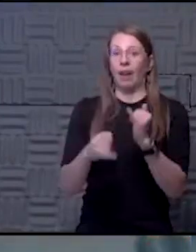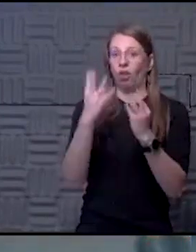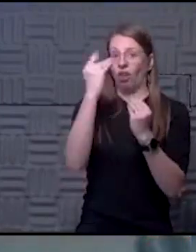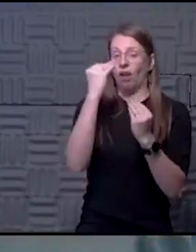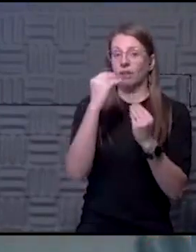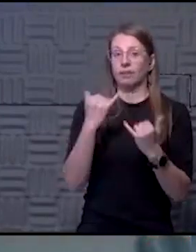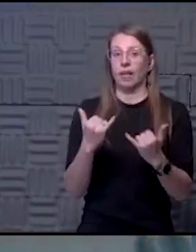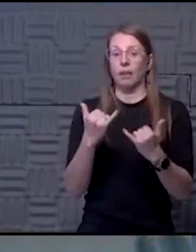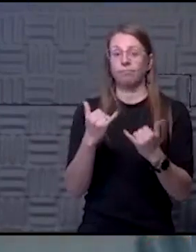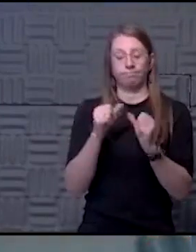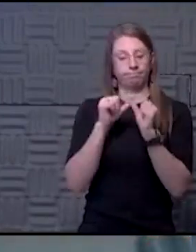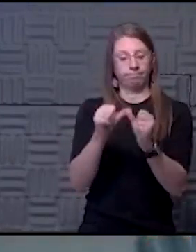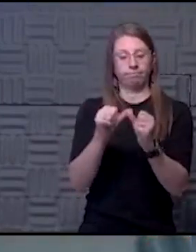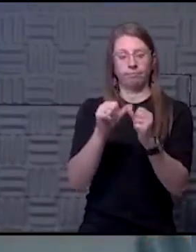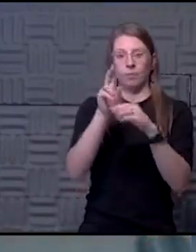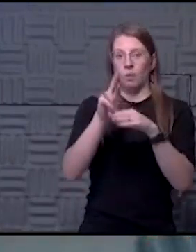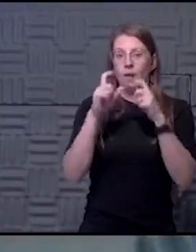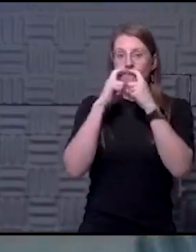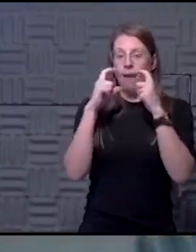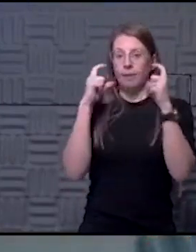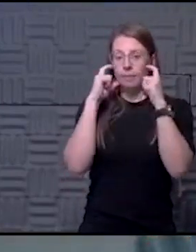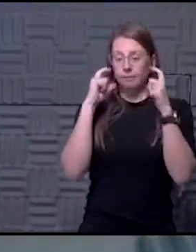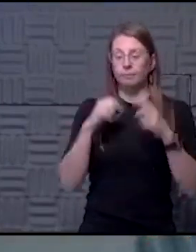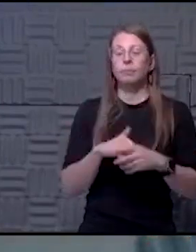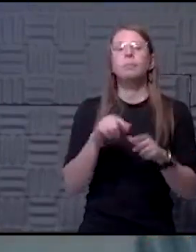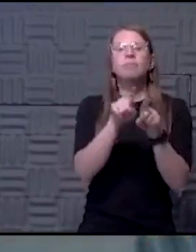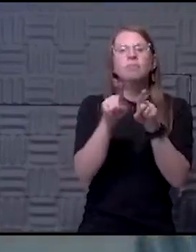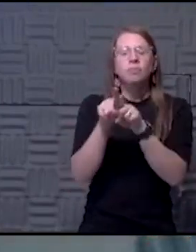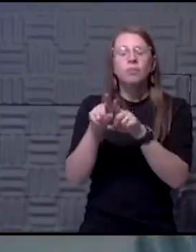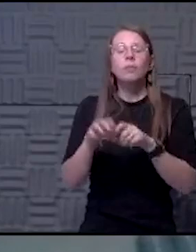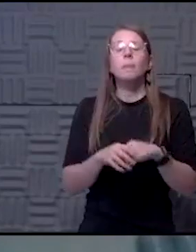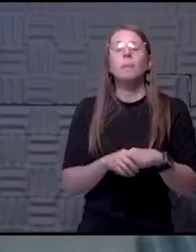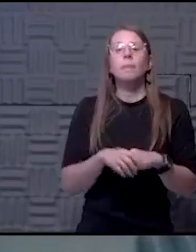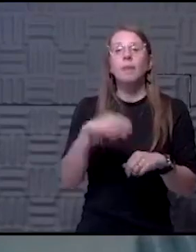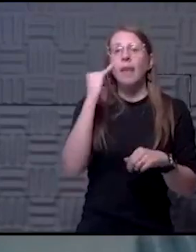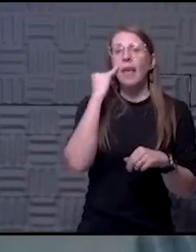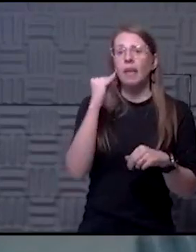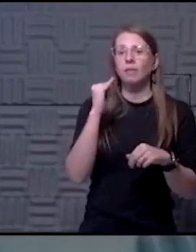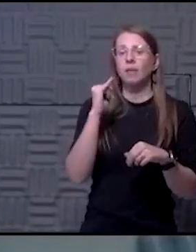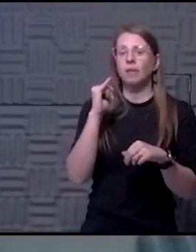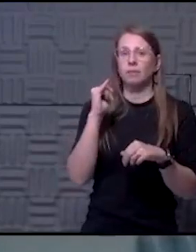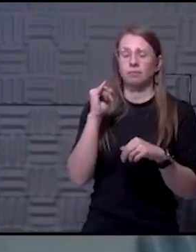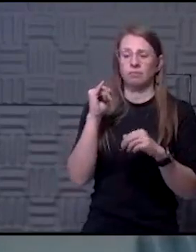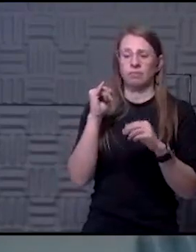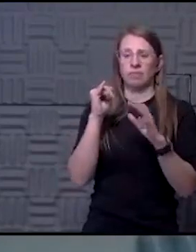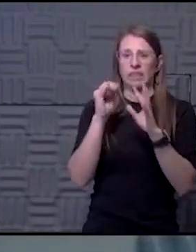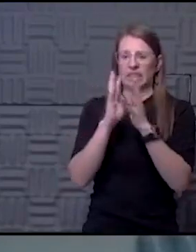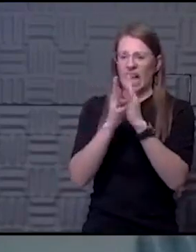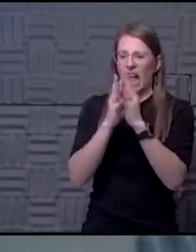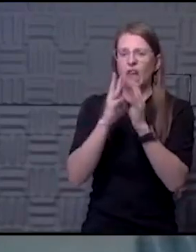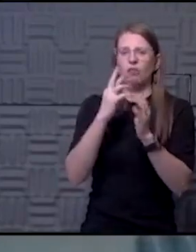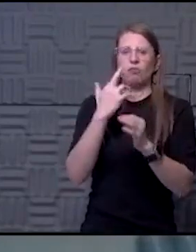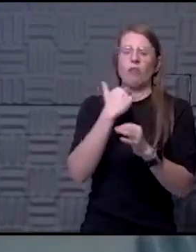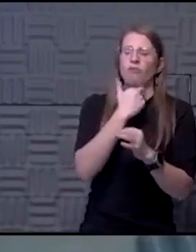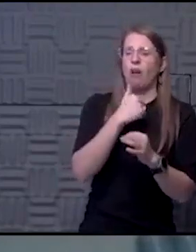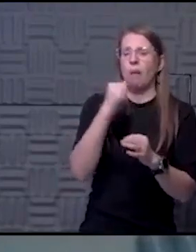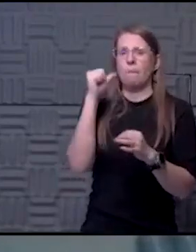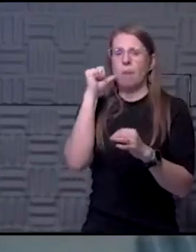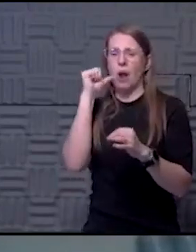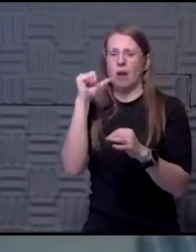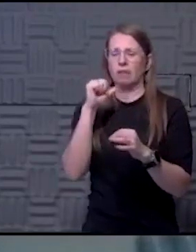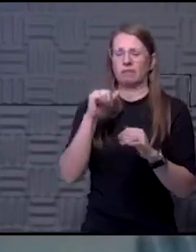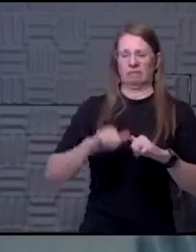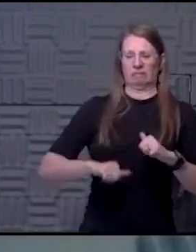For the day, keep wearing masks. And also, if you go to a super crowded restaurant or bar and it just doesn't seem